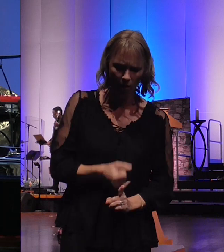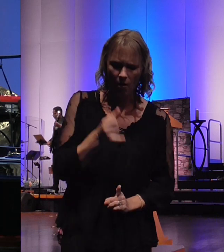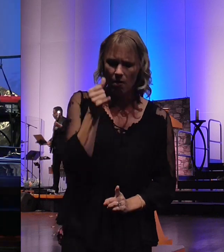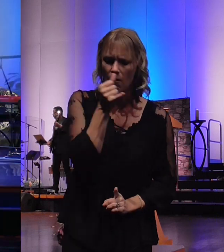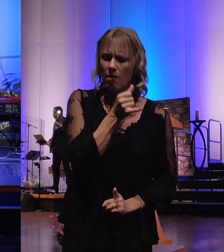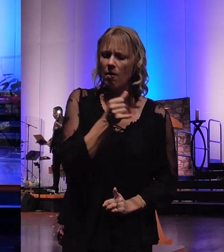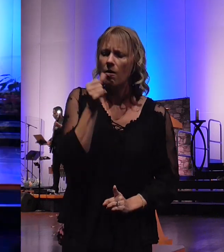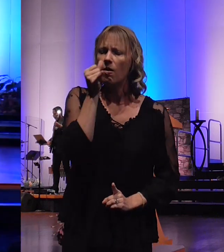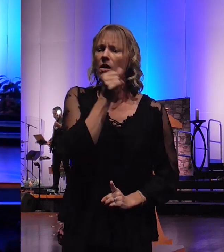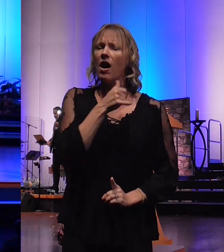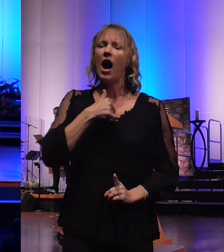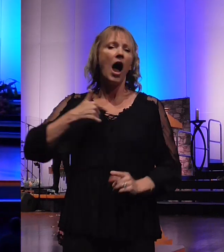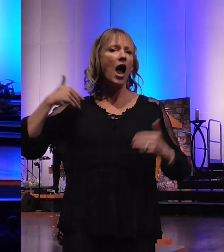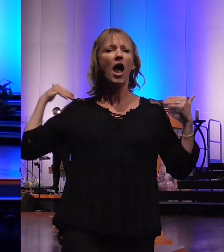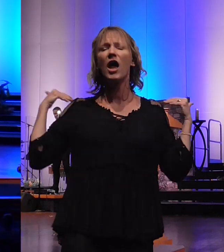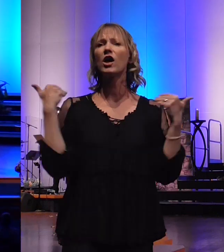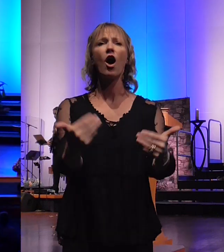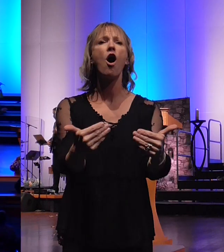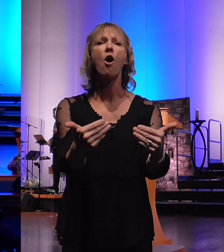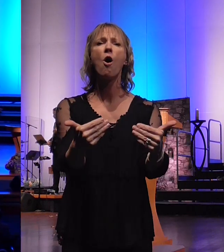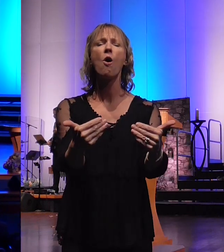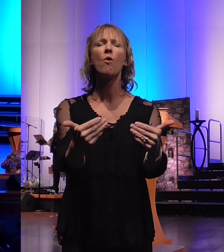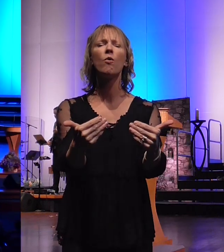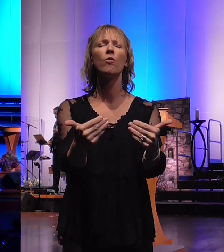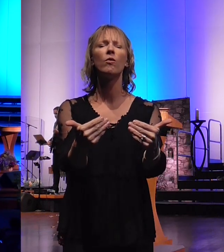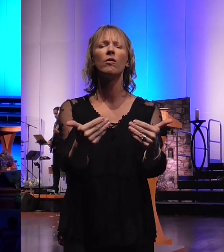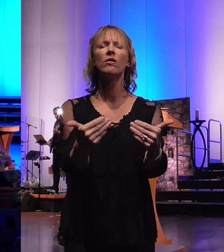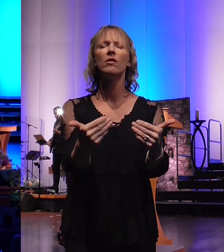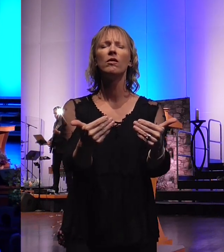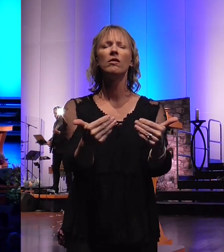before. Here I go,